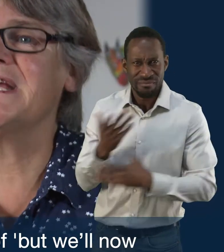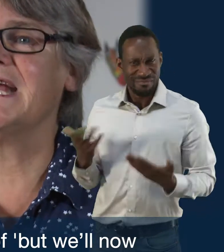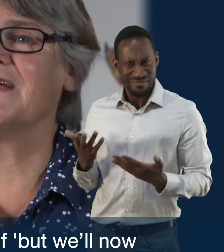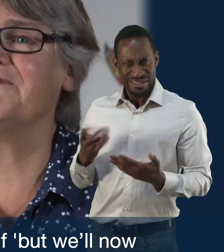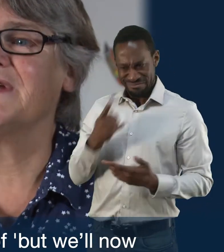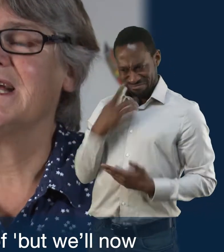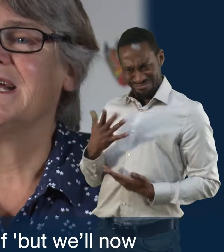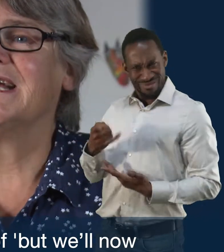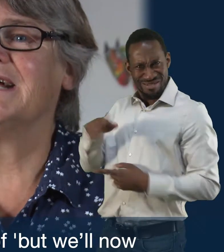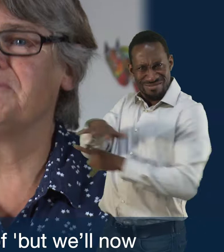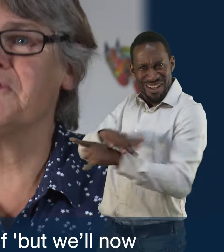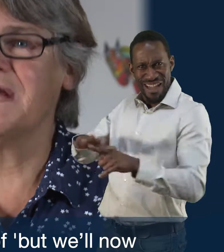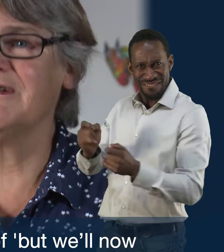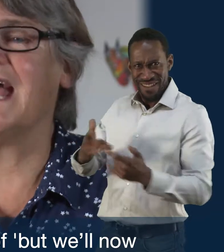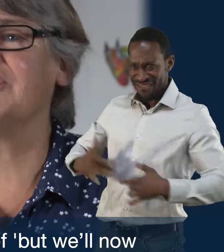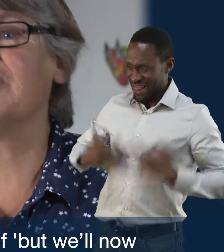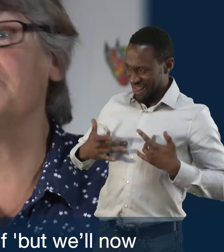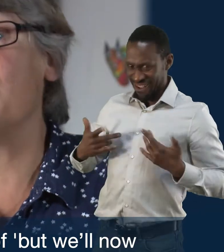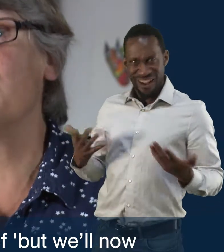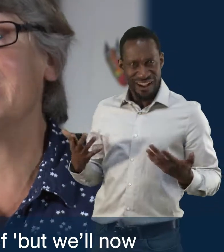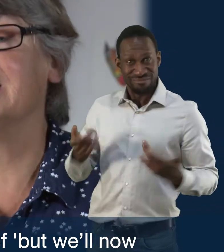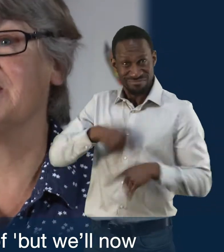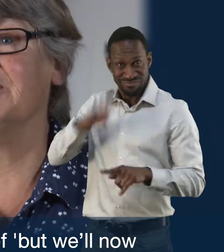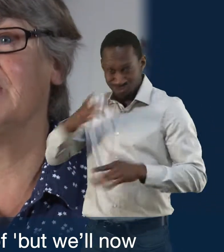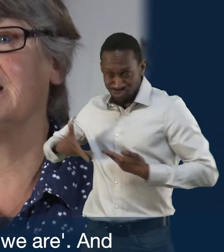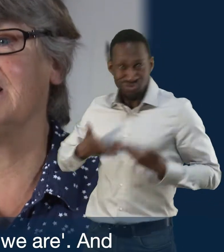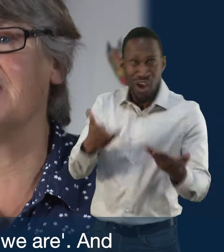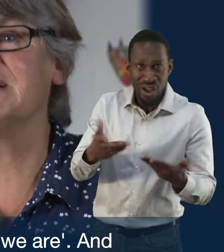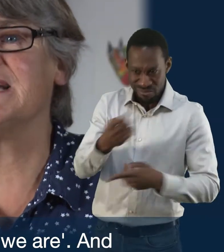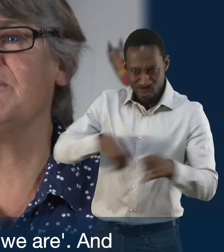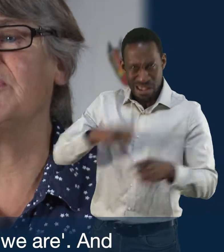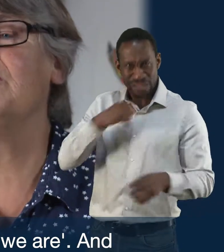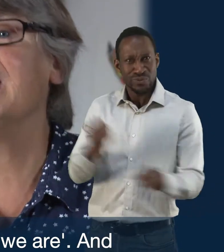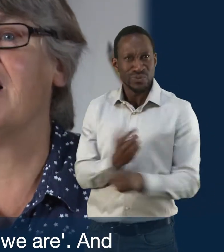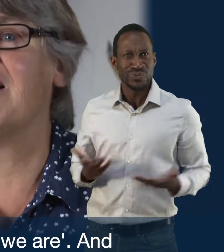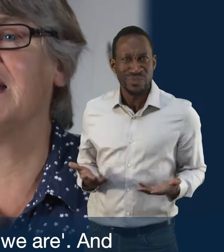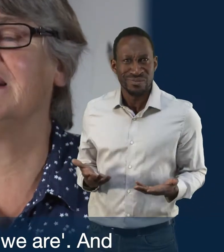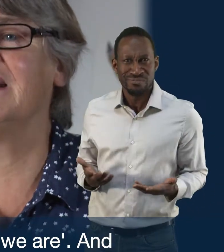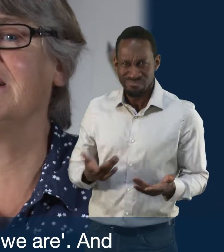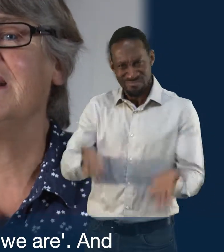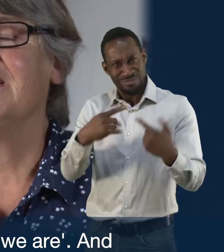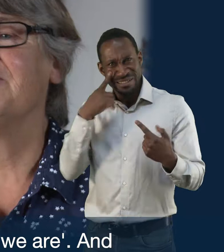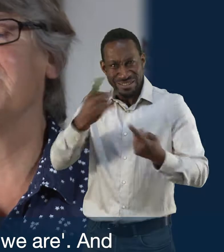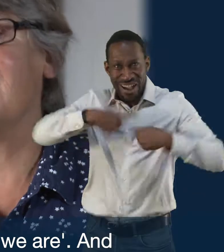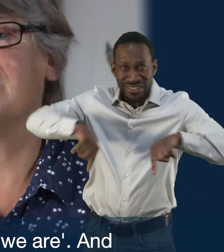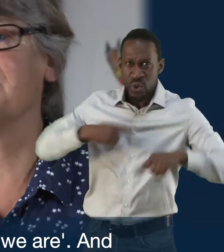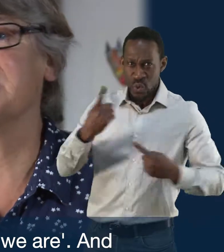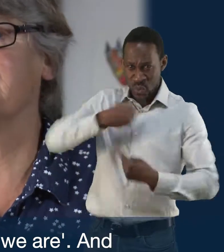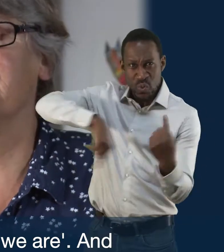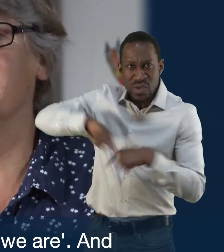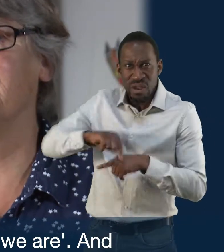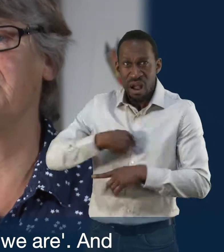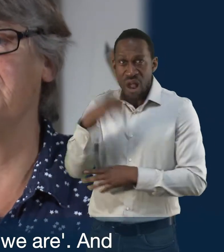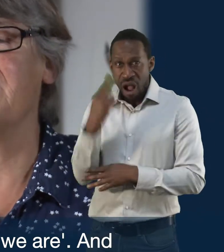that feeling of, but we'll now show you what we can do and come and see who we are. And the art